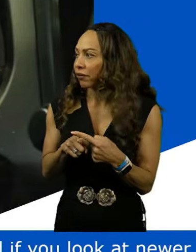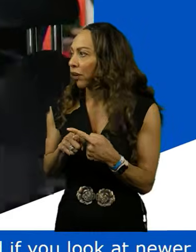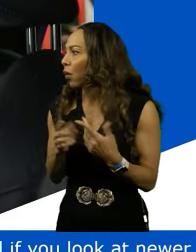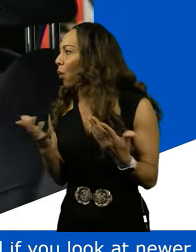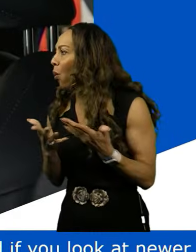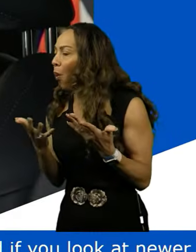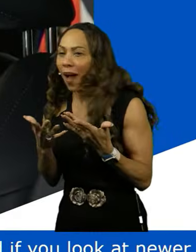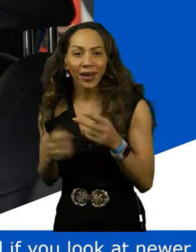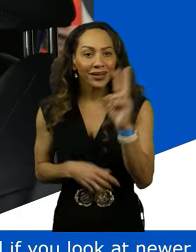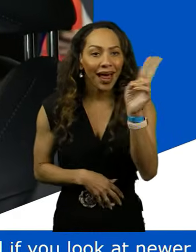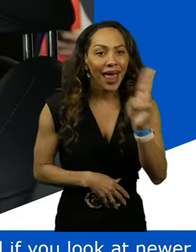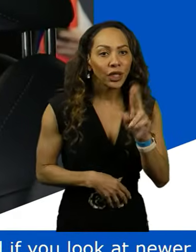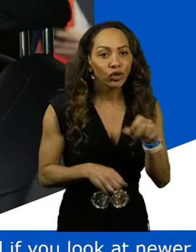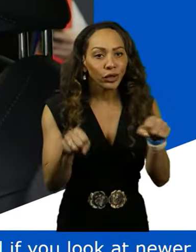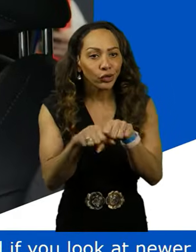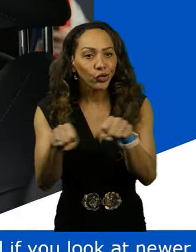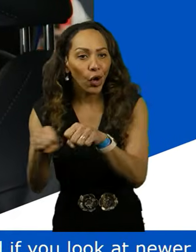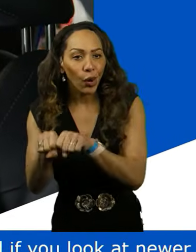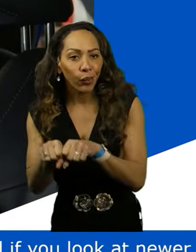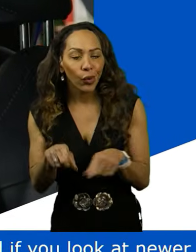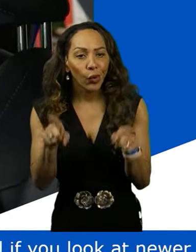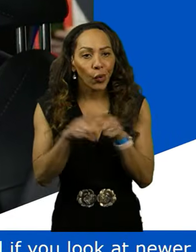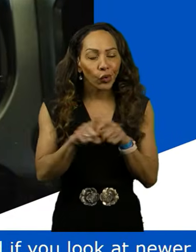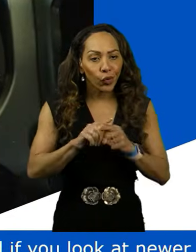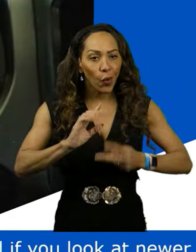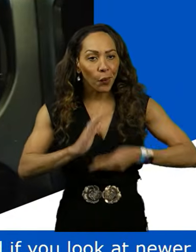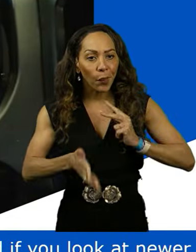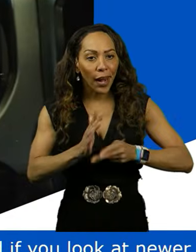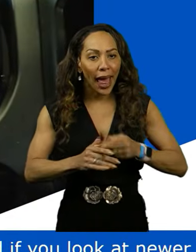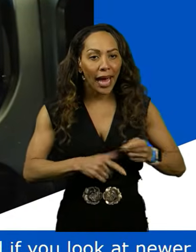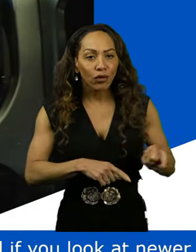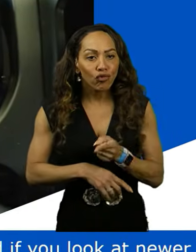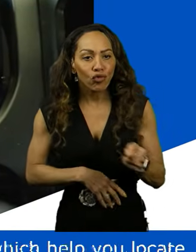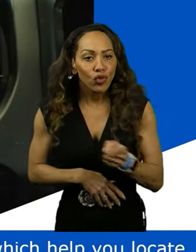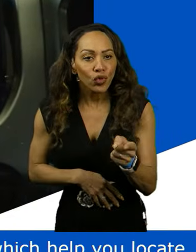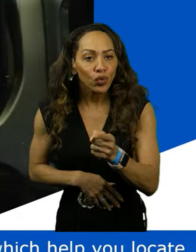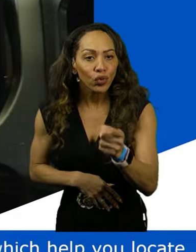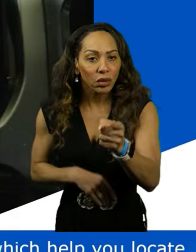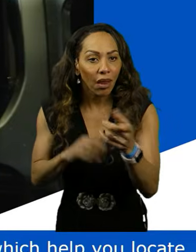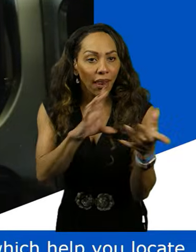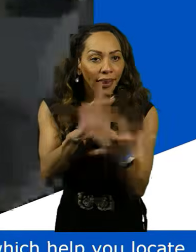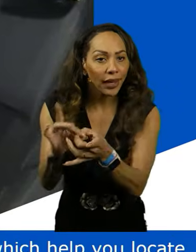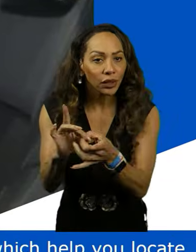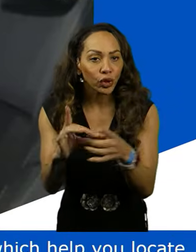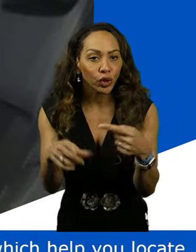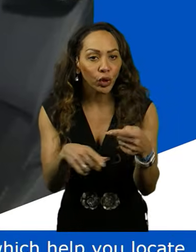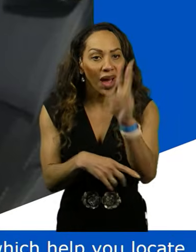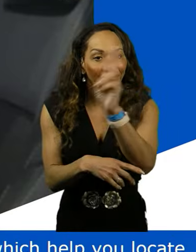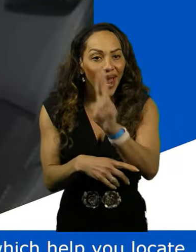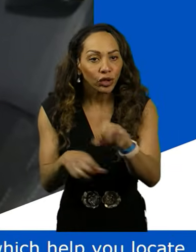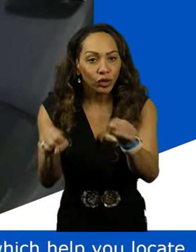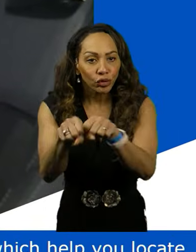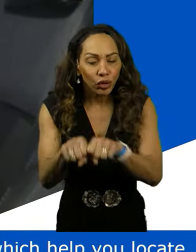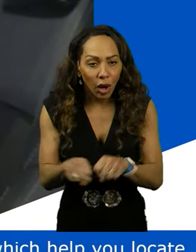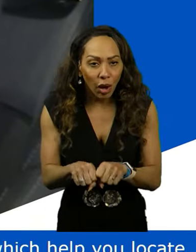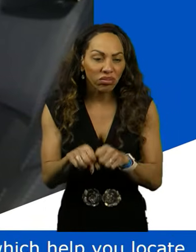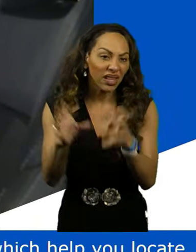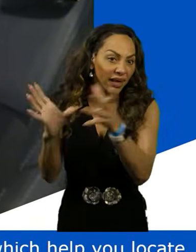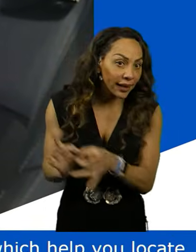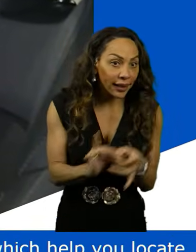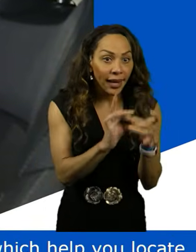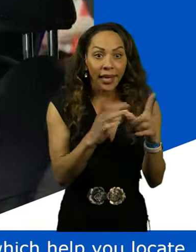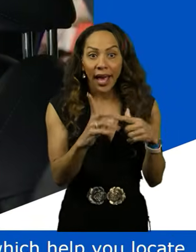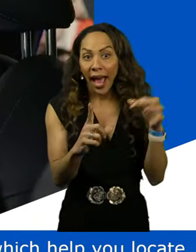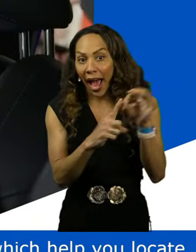charge points and also plan your route around charge points. Many new cars also have connected apps. These allow you to do things like defrost